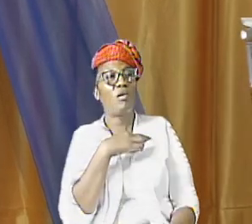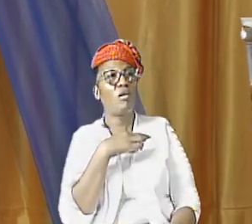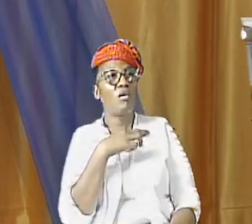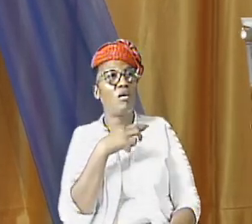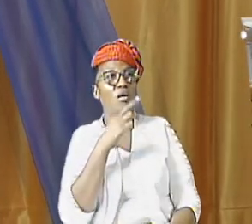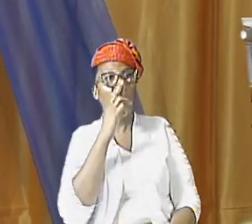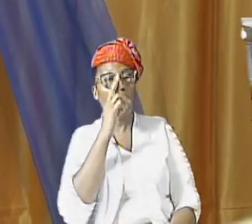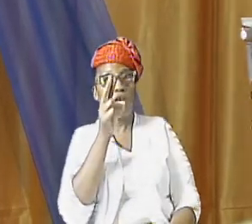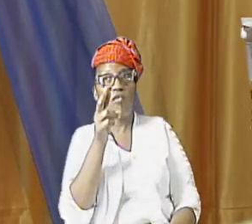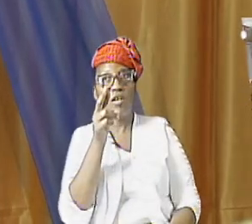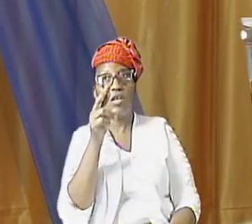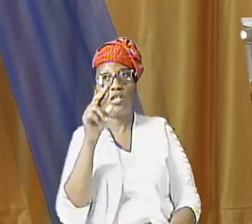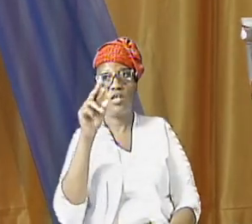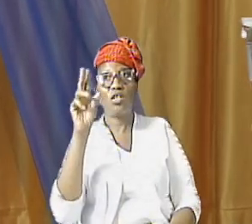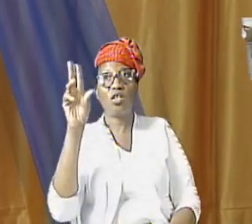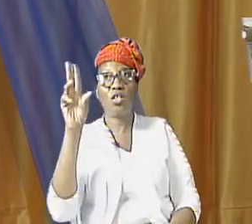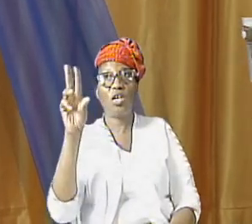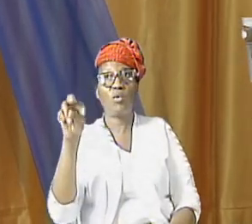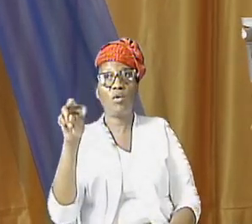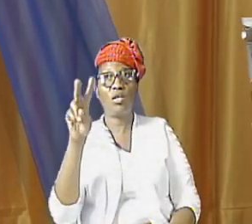Revelation, chapter 22,